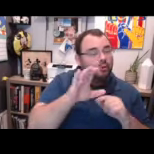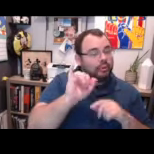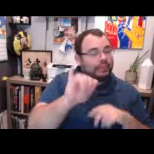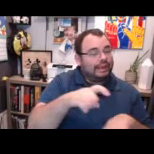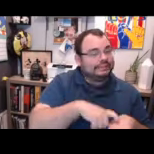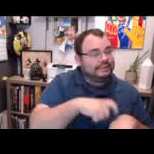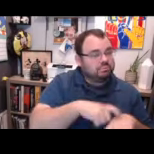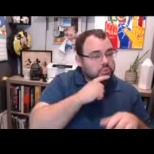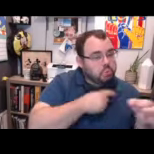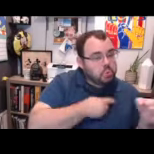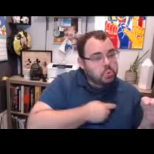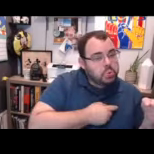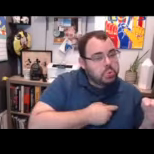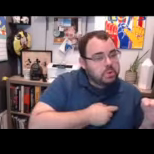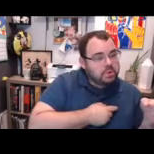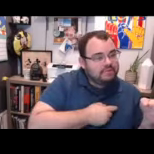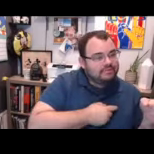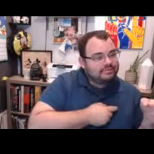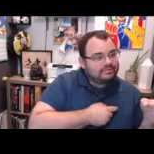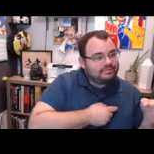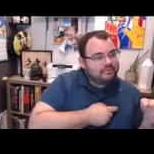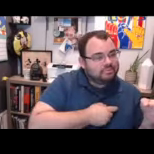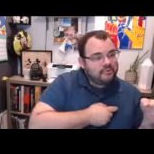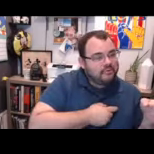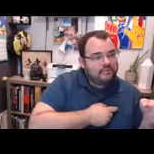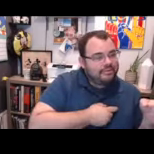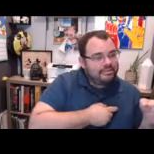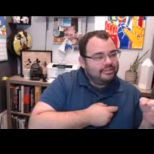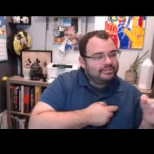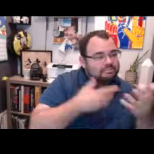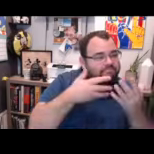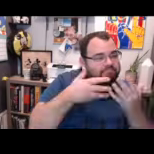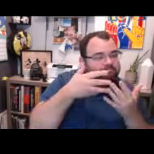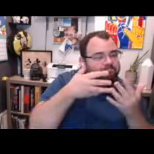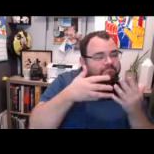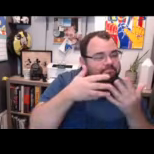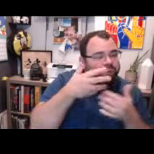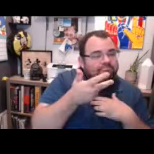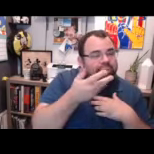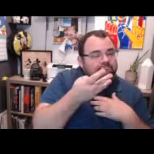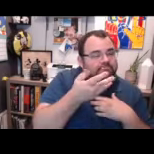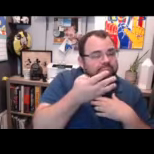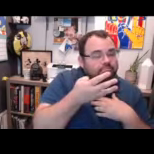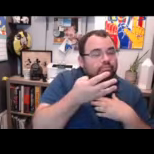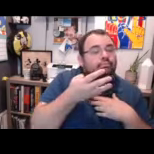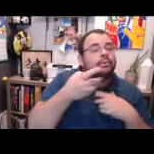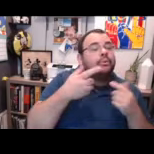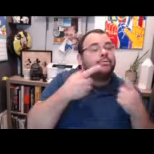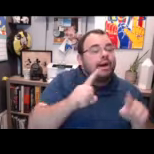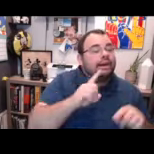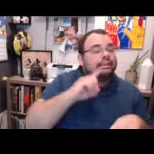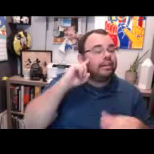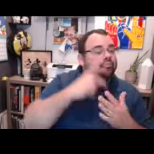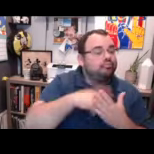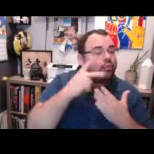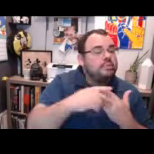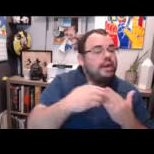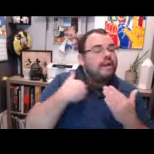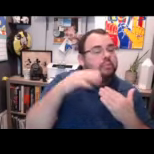me. Very, very small group, like tiny. That's all we did, like maybe 3 or 4